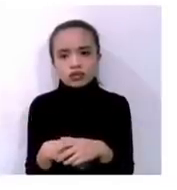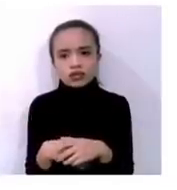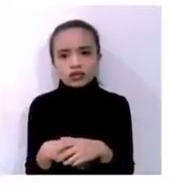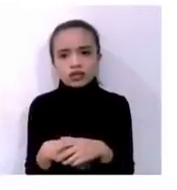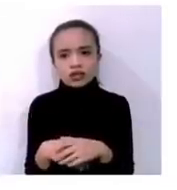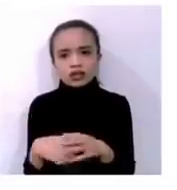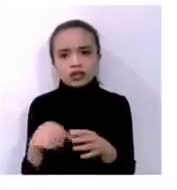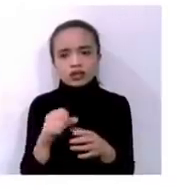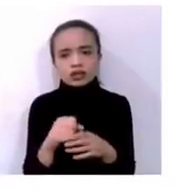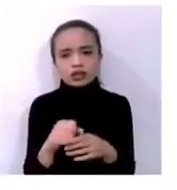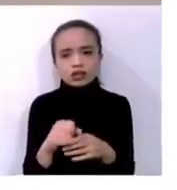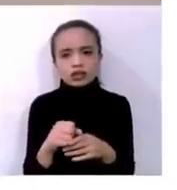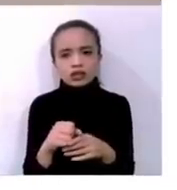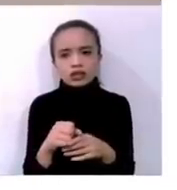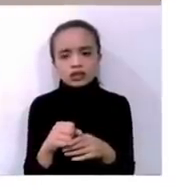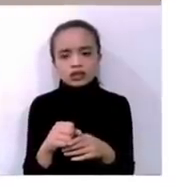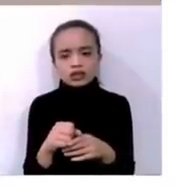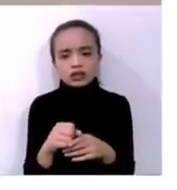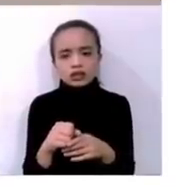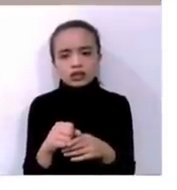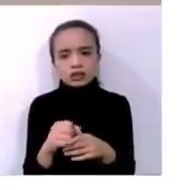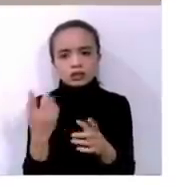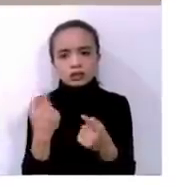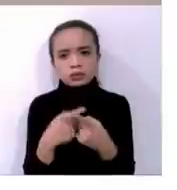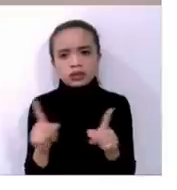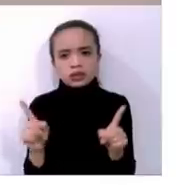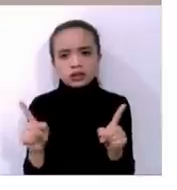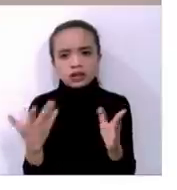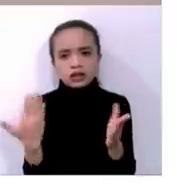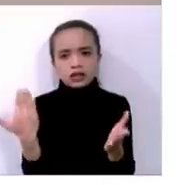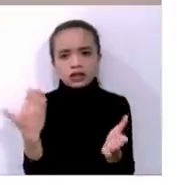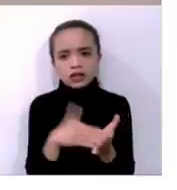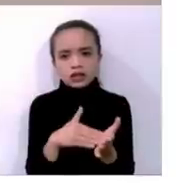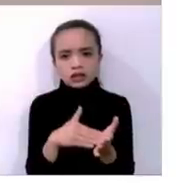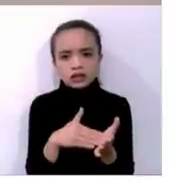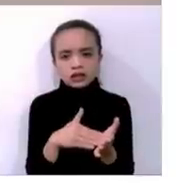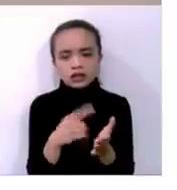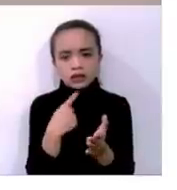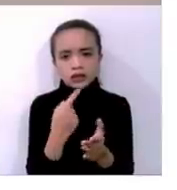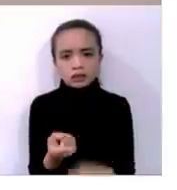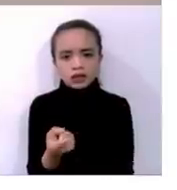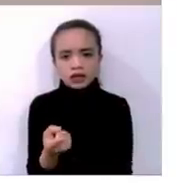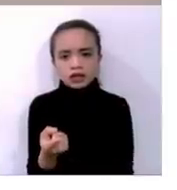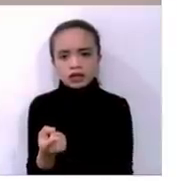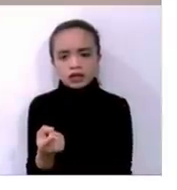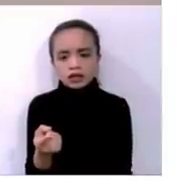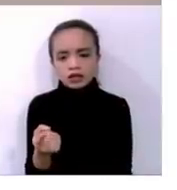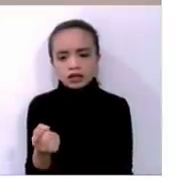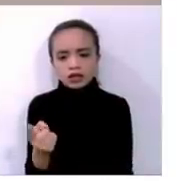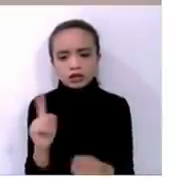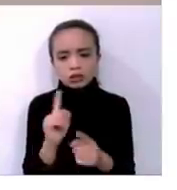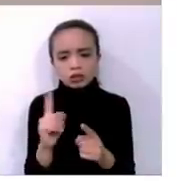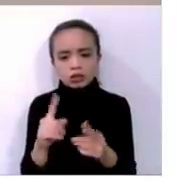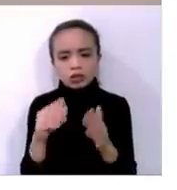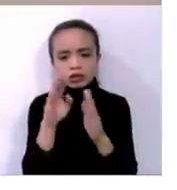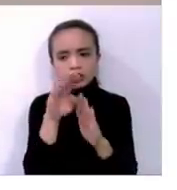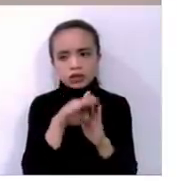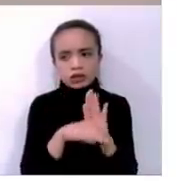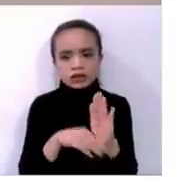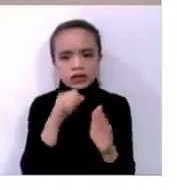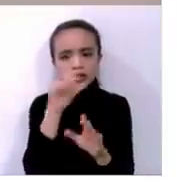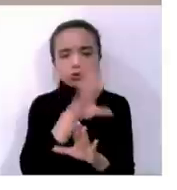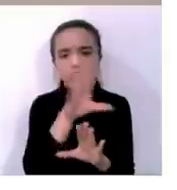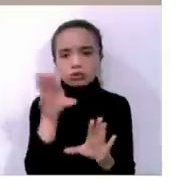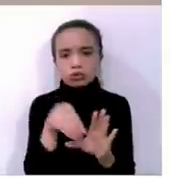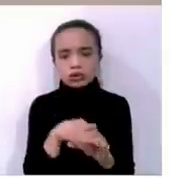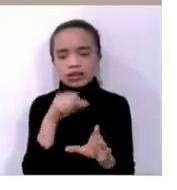Seduction by promise of marriage. But again, the Supreme Court already said that that list is not exclusive in De